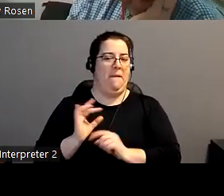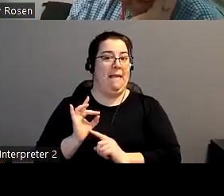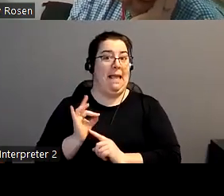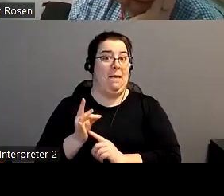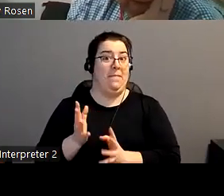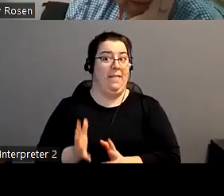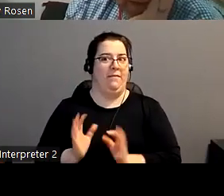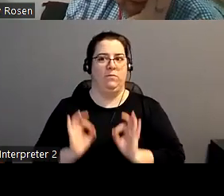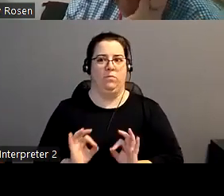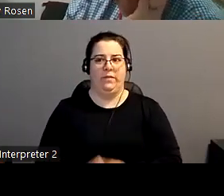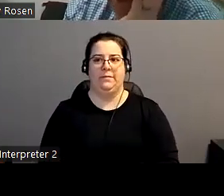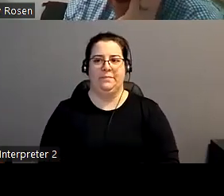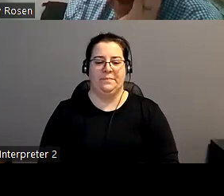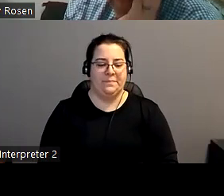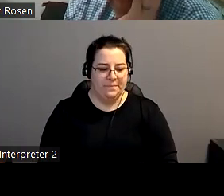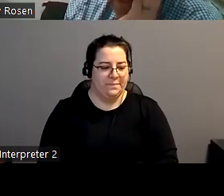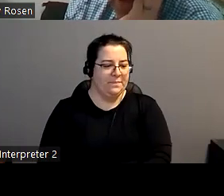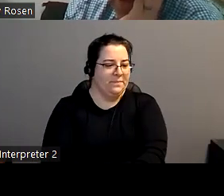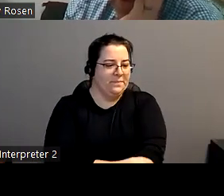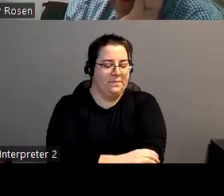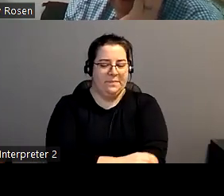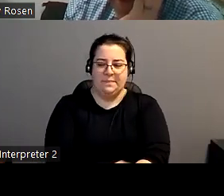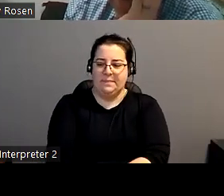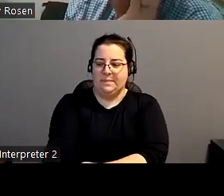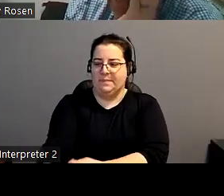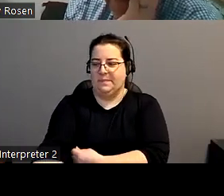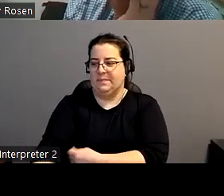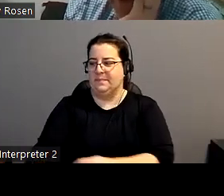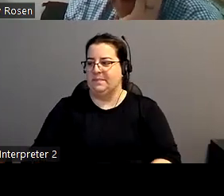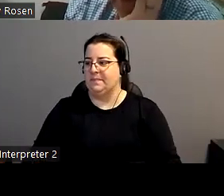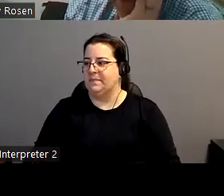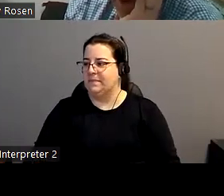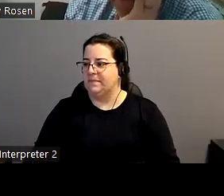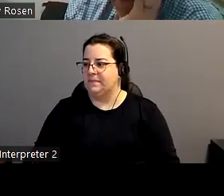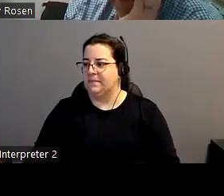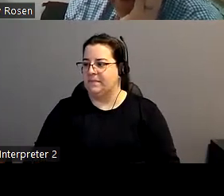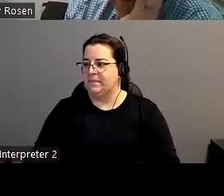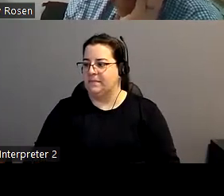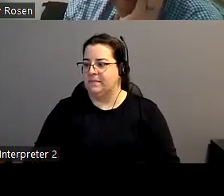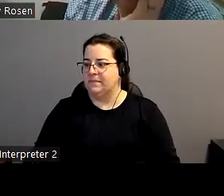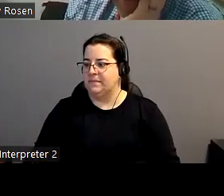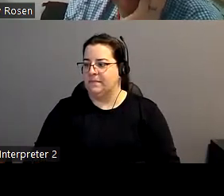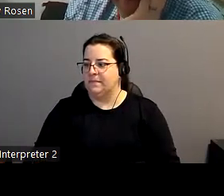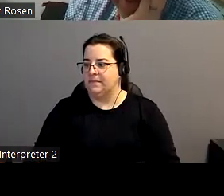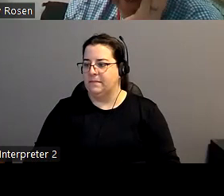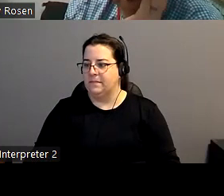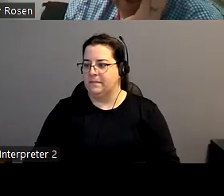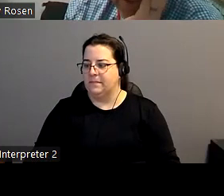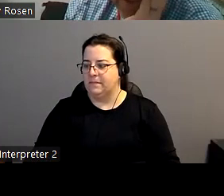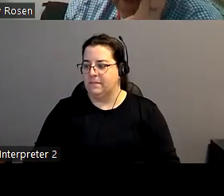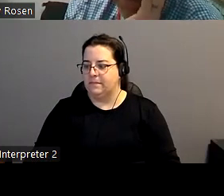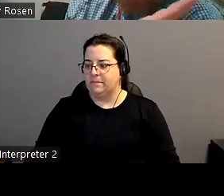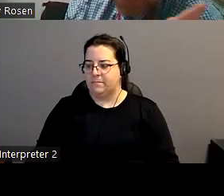which is perfect. When we first started, we got pilot funding for our program from a private